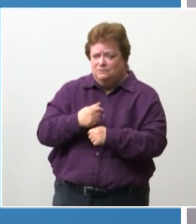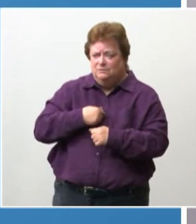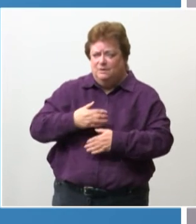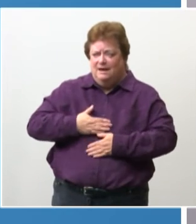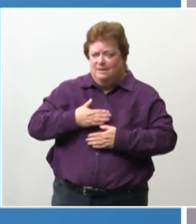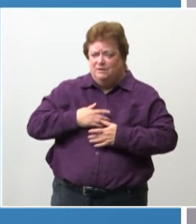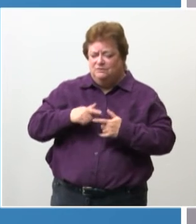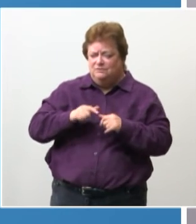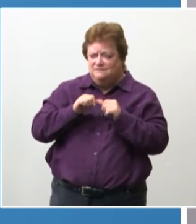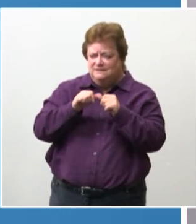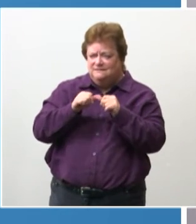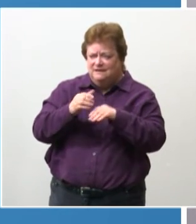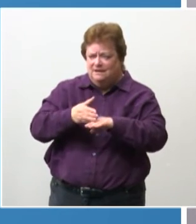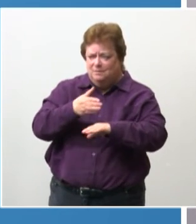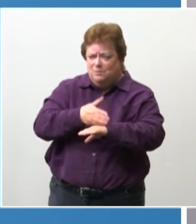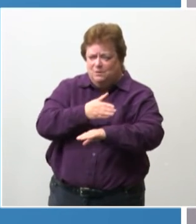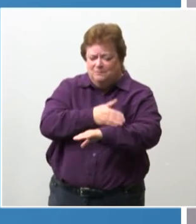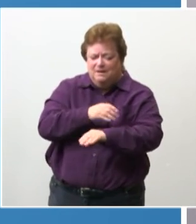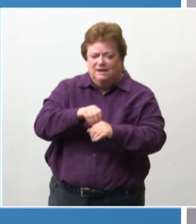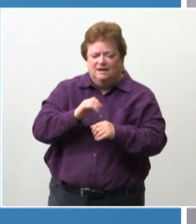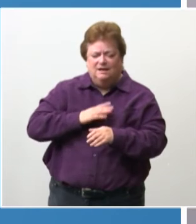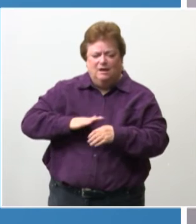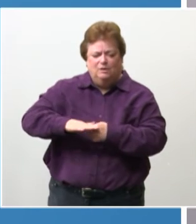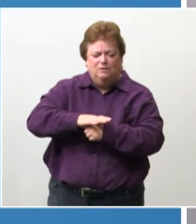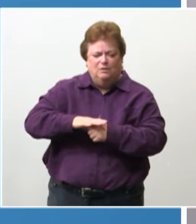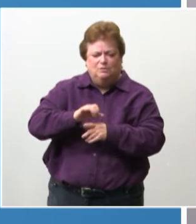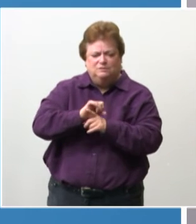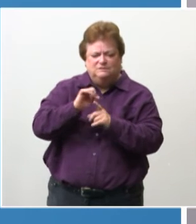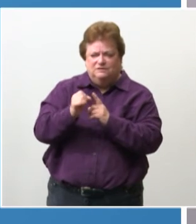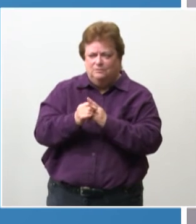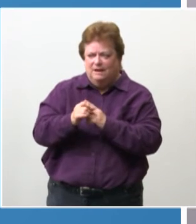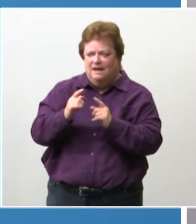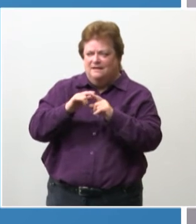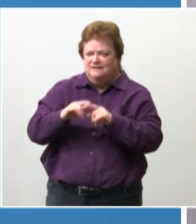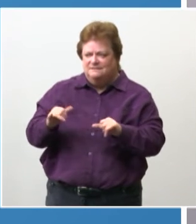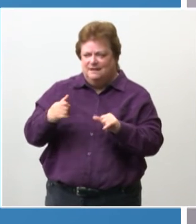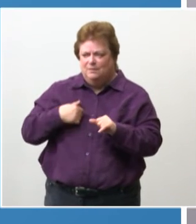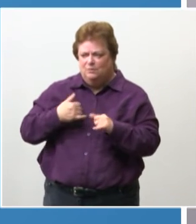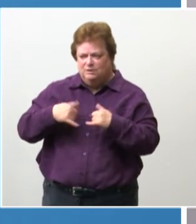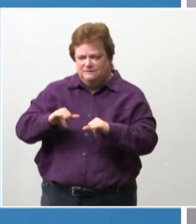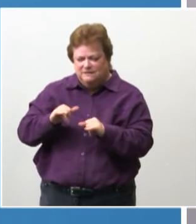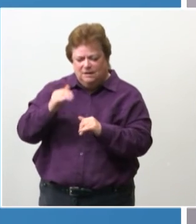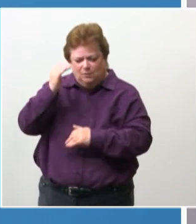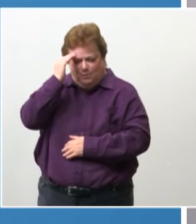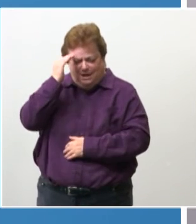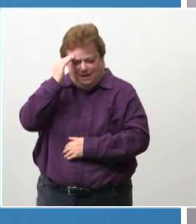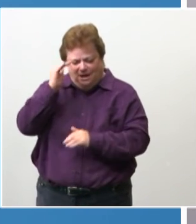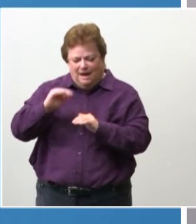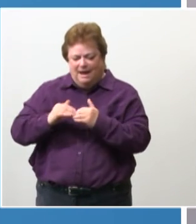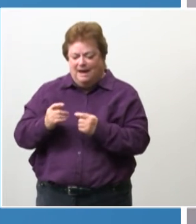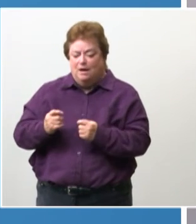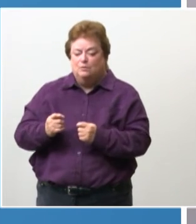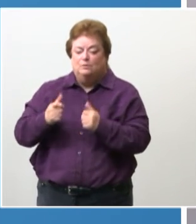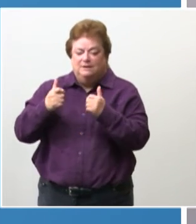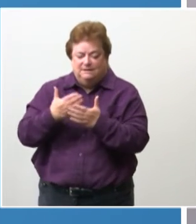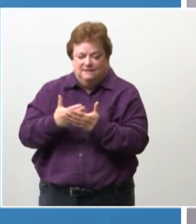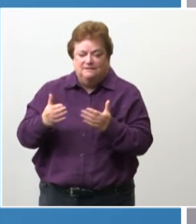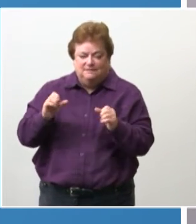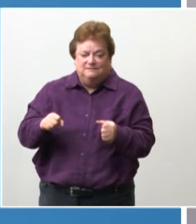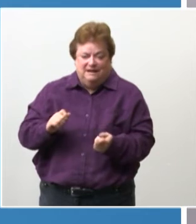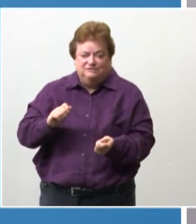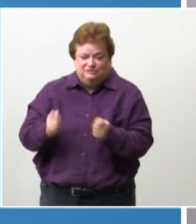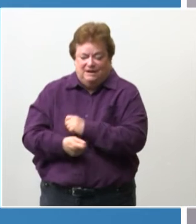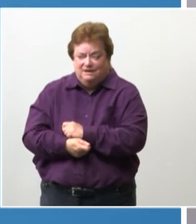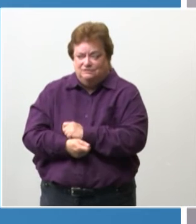see sustained improvement in our local situation. At the same time, we're also aware of how quickly our situation can